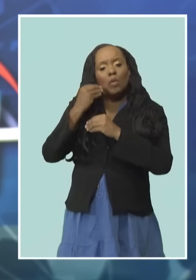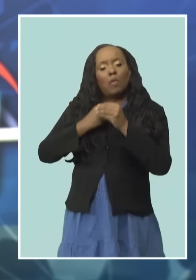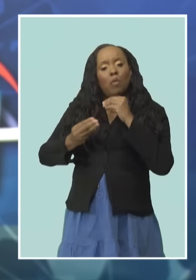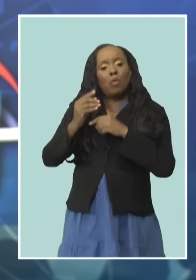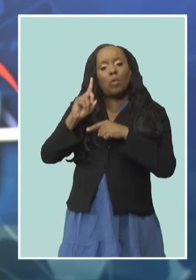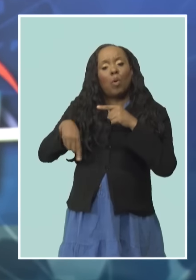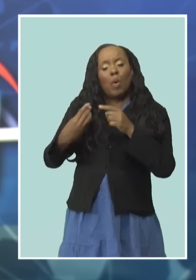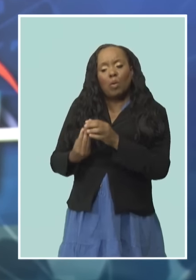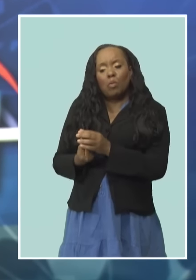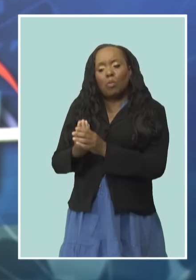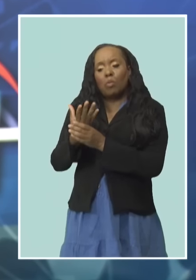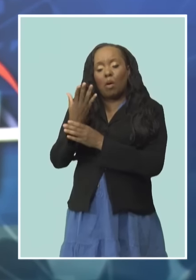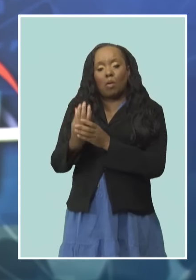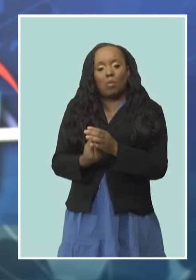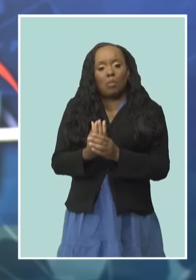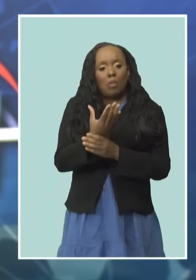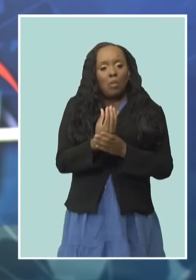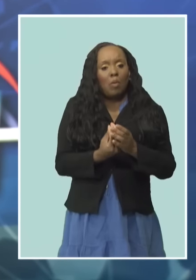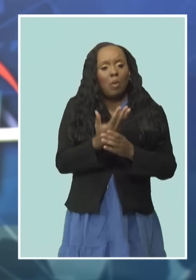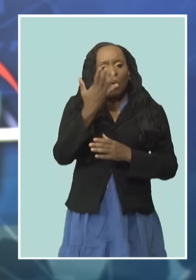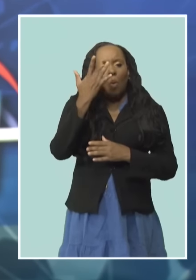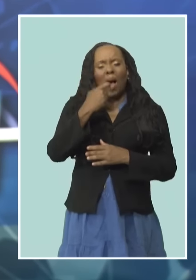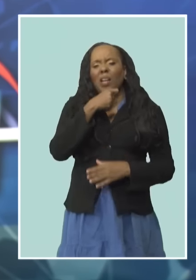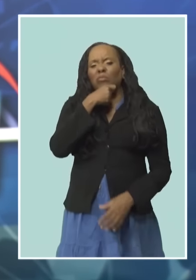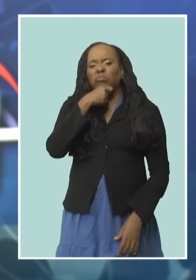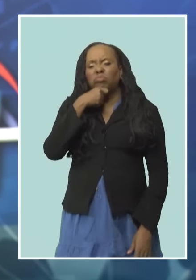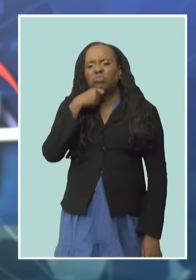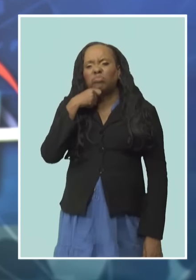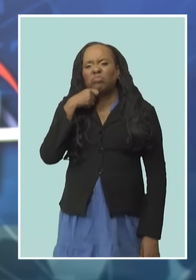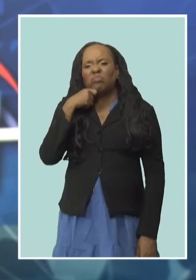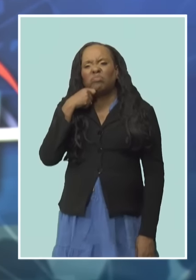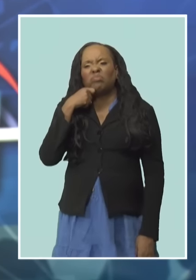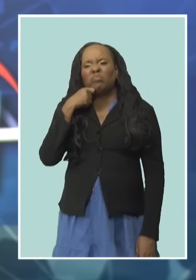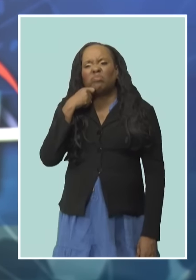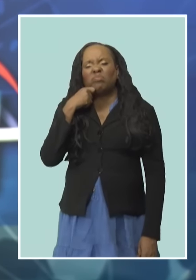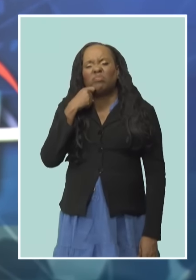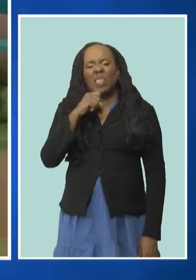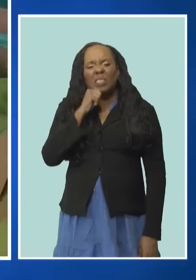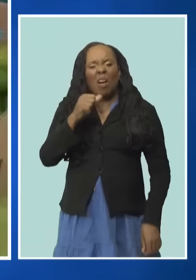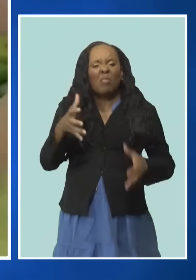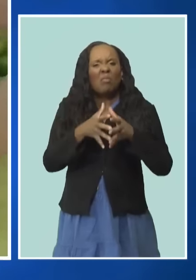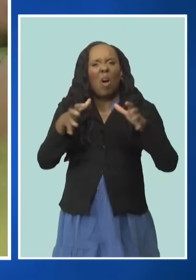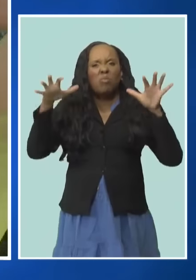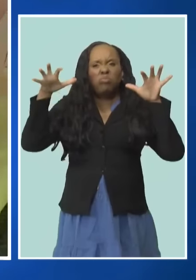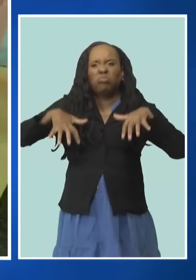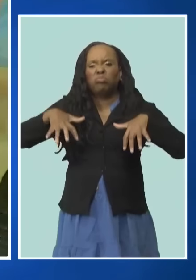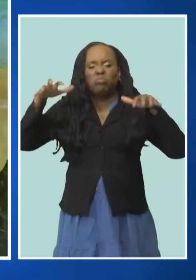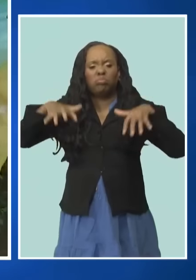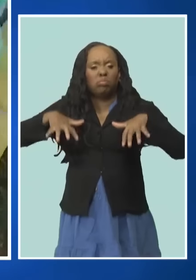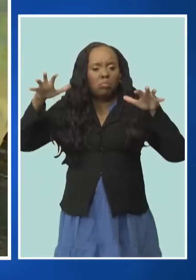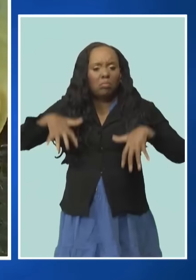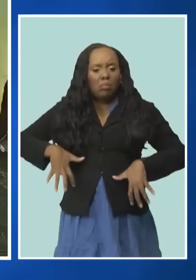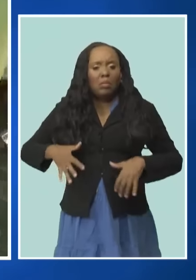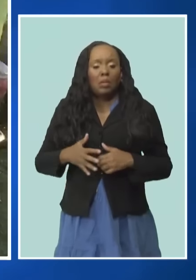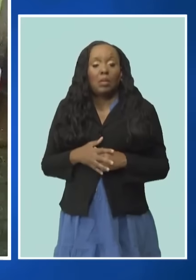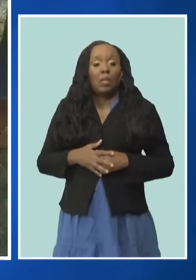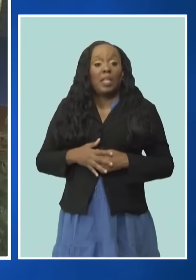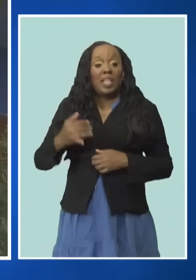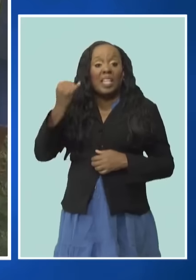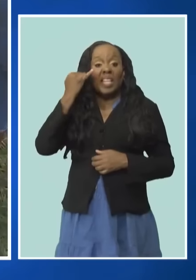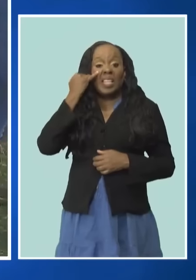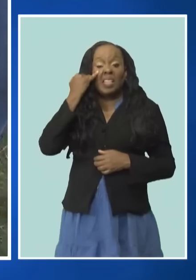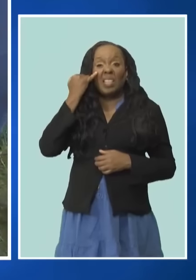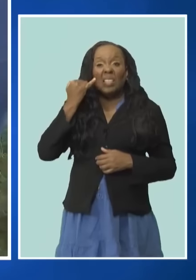dry conditions continue to affect the farming community. Chief Executive Officer of the BAS, James Paul, says the reduced rainfall